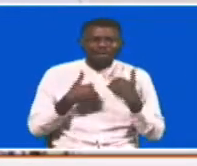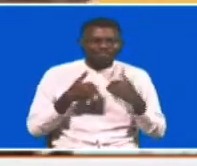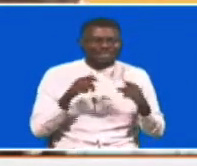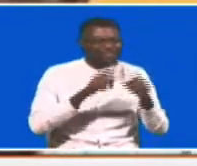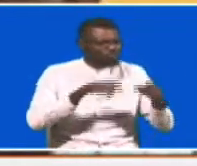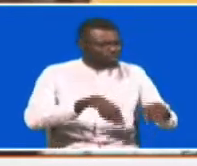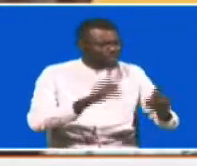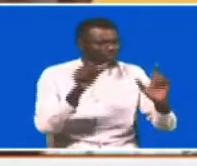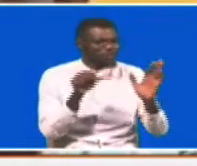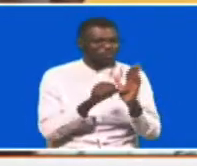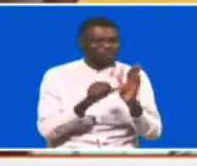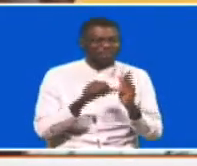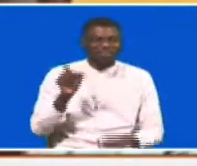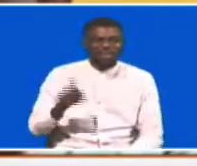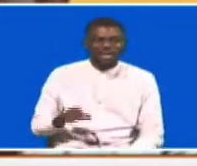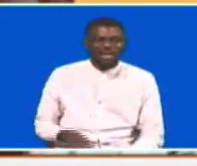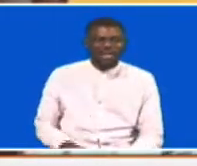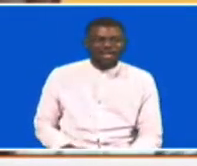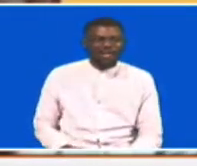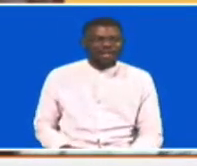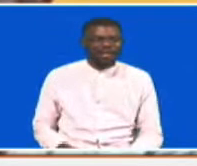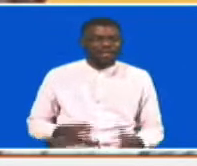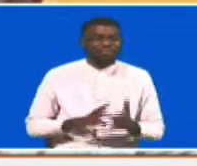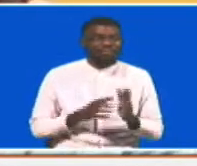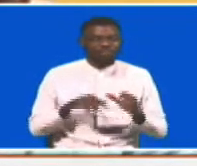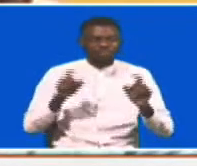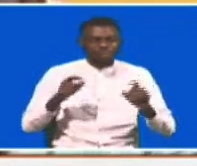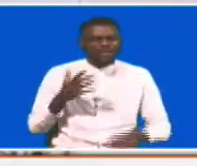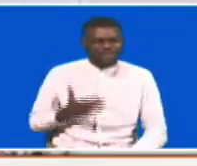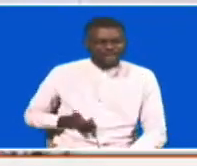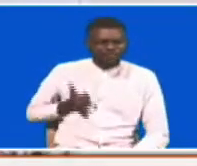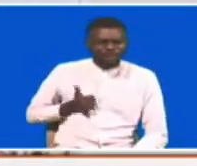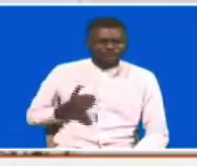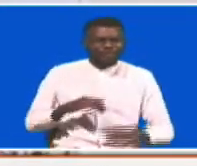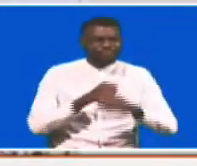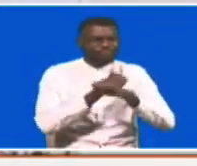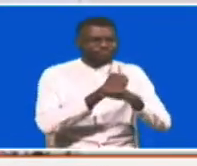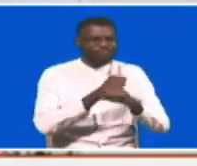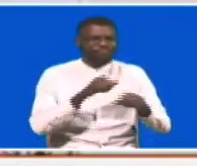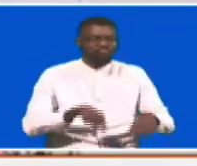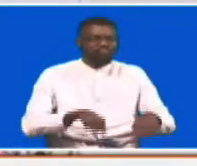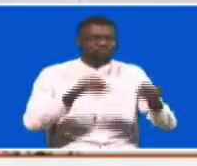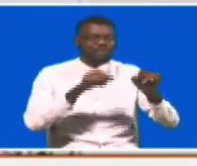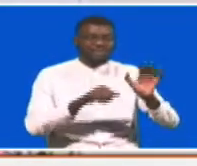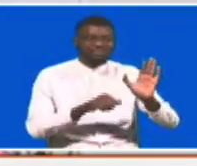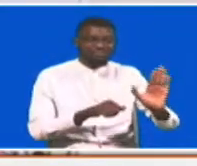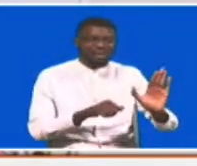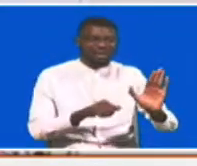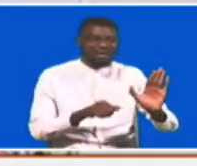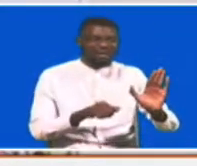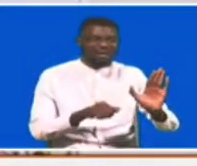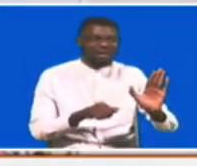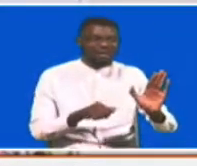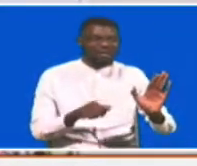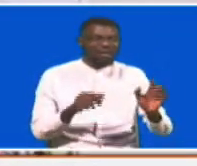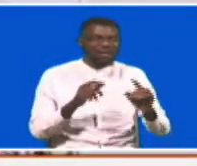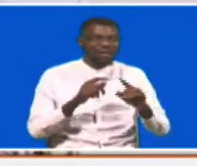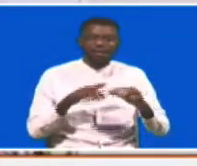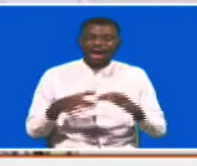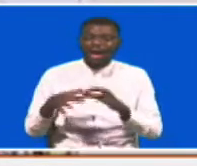trouble. So from a very selfish perspective, you must defend the boss. So this as me, your fellow, sometimes don't understand